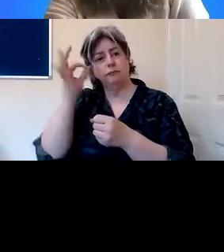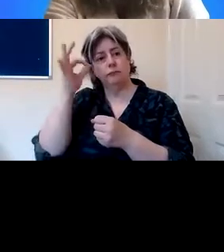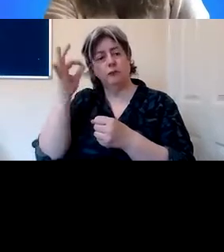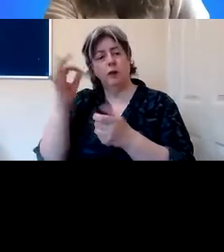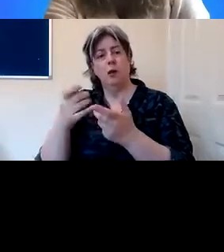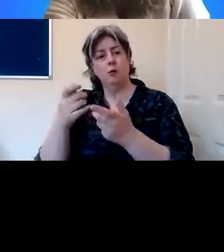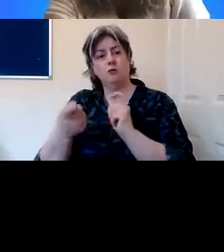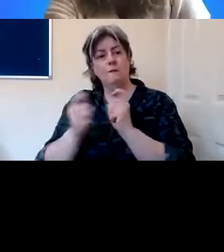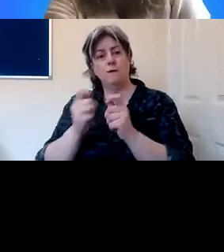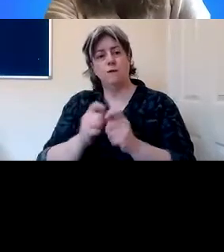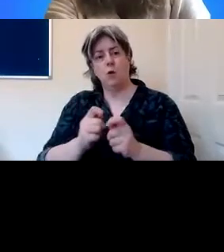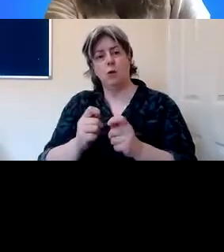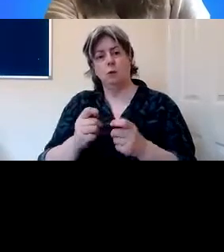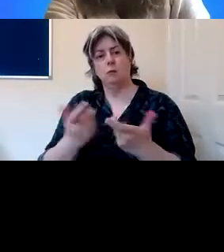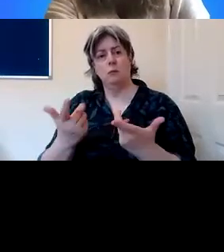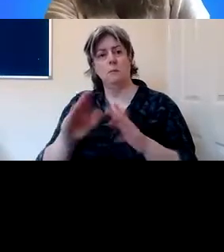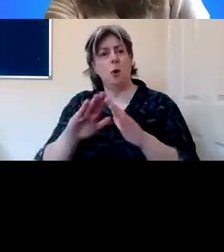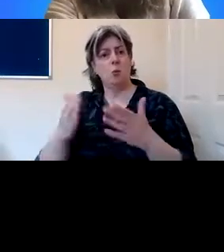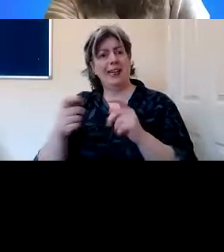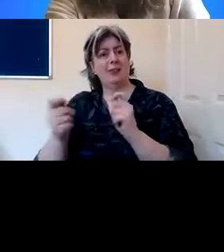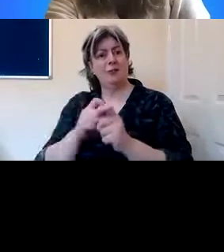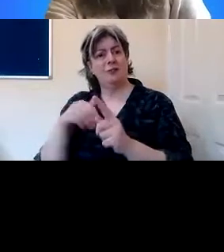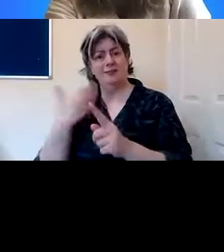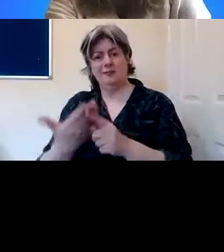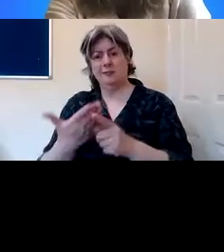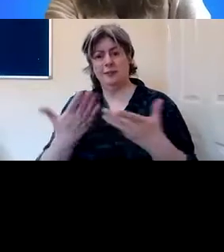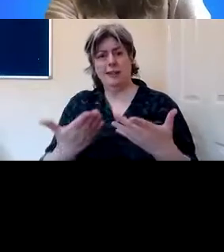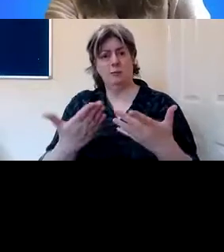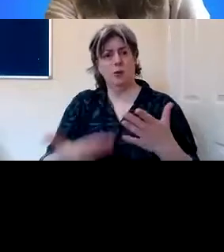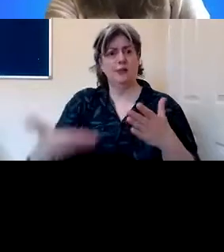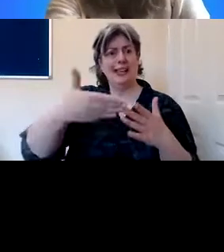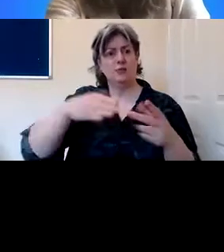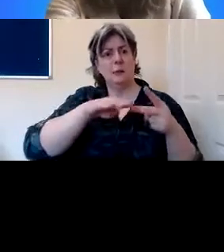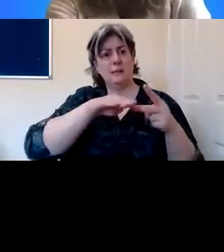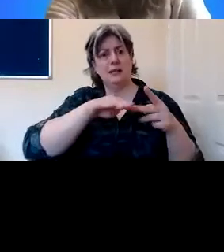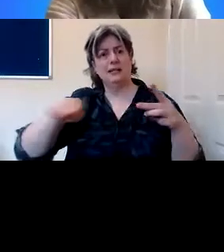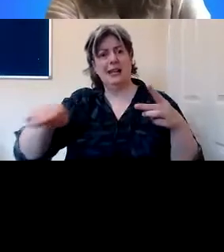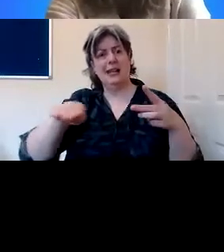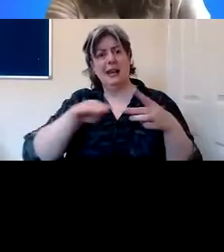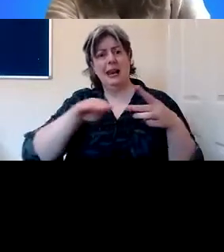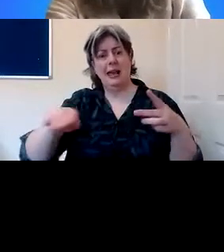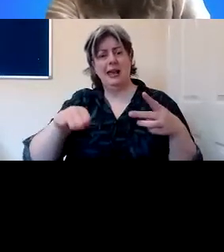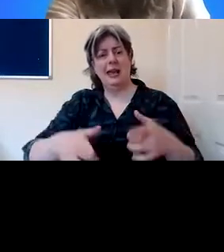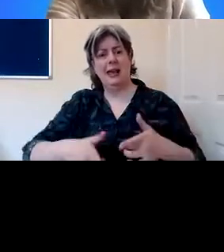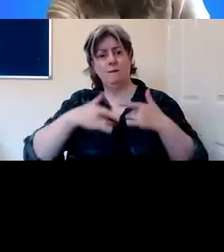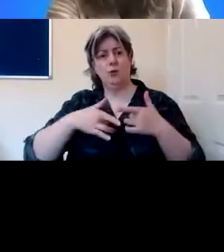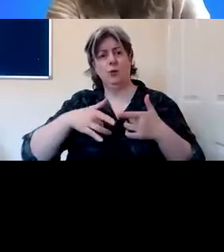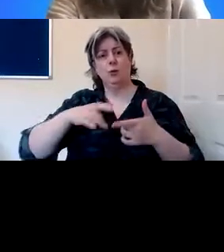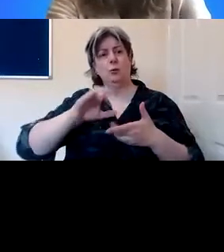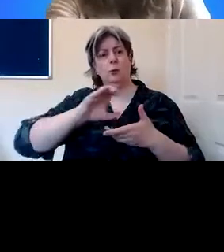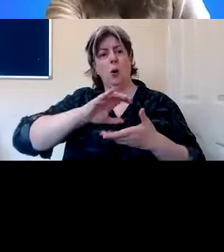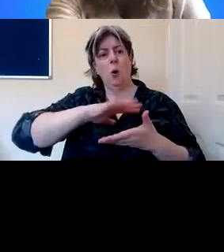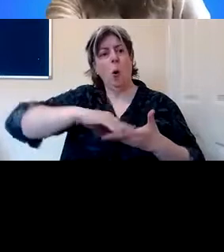have the middle tier. So now we have this extra layer that, in our view, is taking a lot of money away